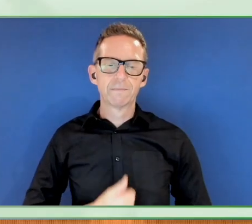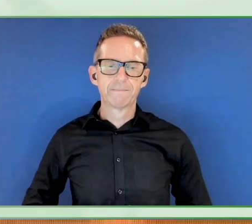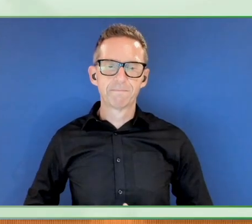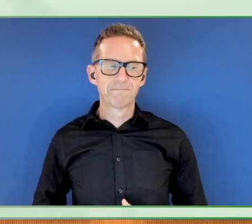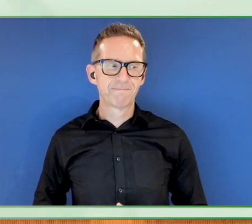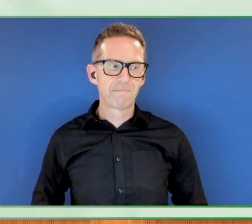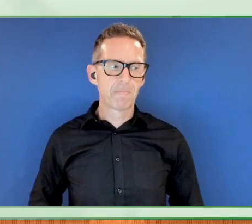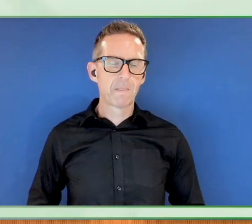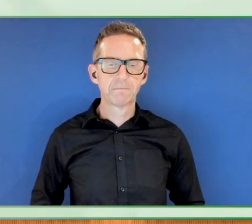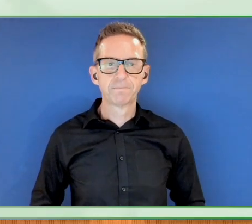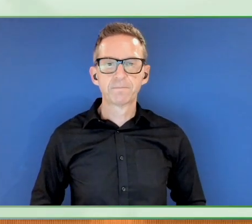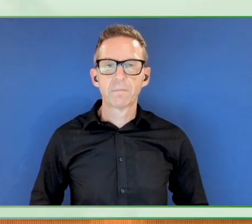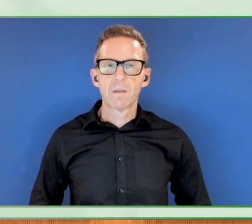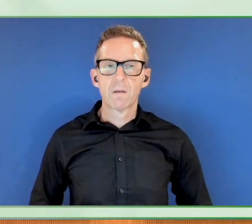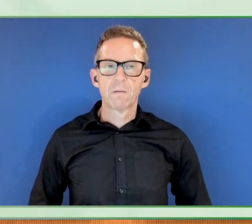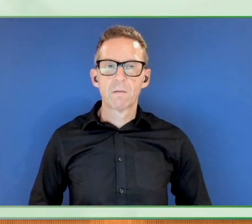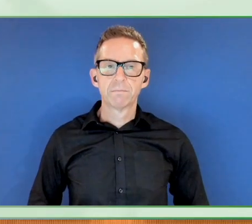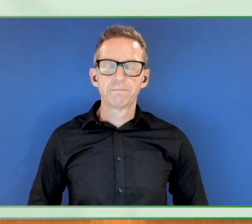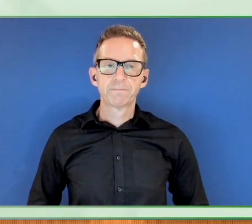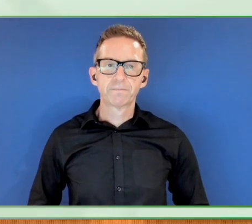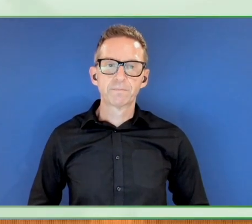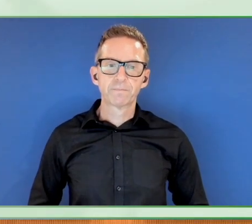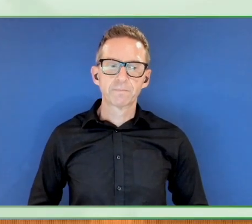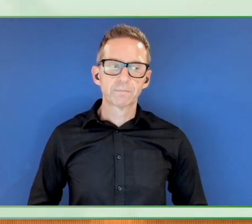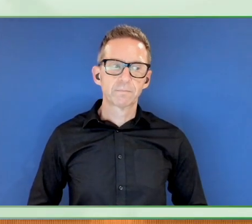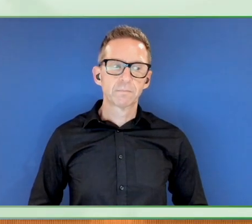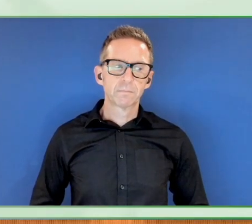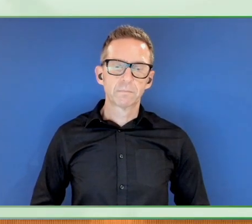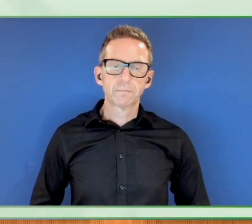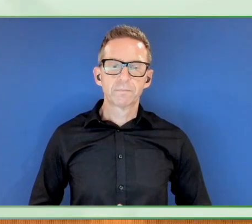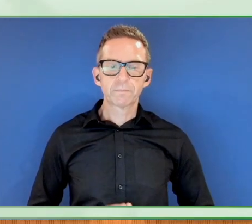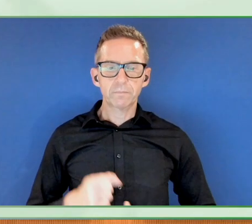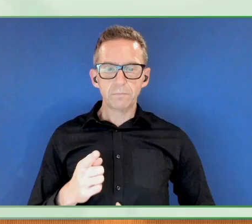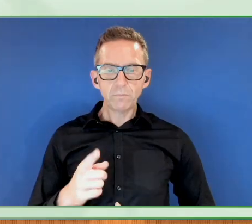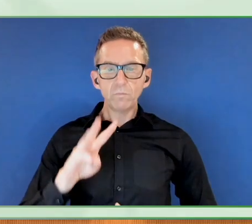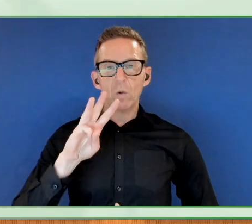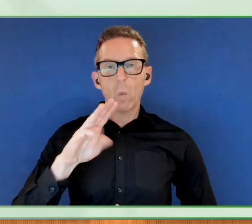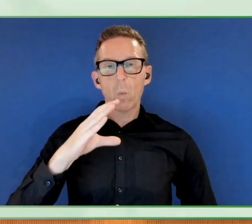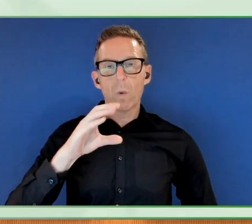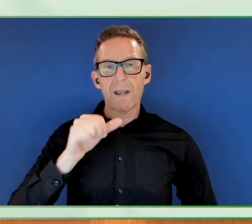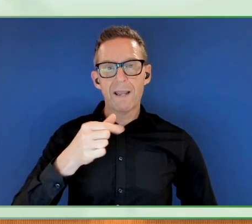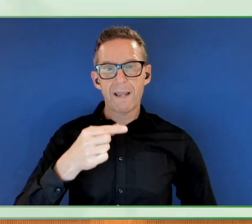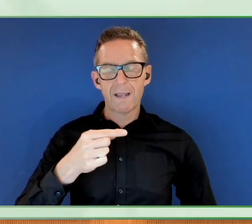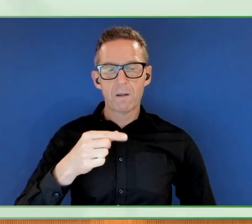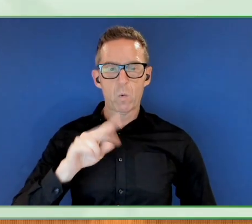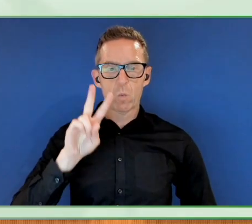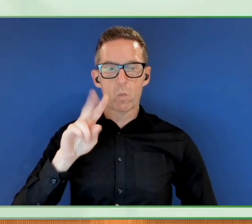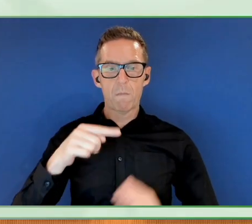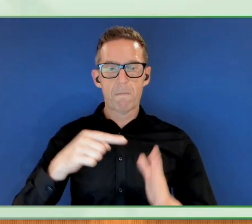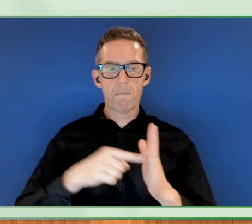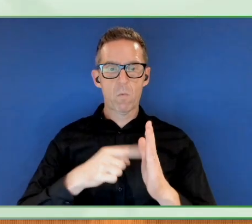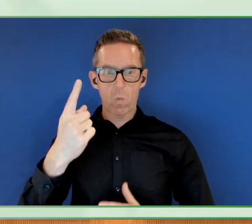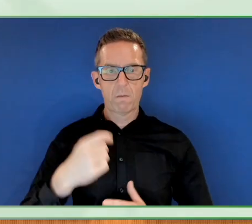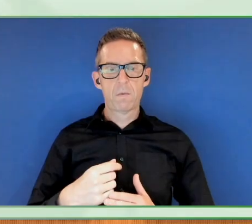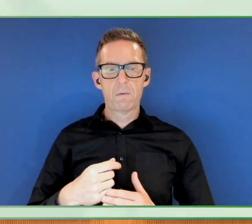So we introduced WCAG 2.1 for public entities in 2022.